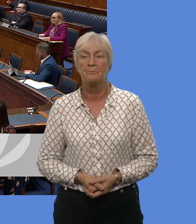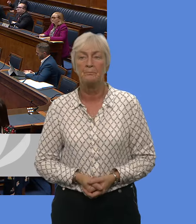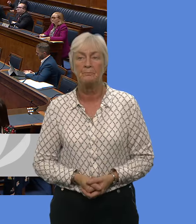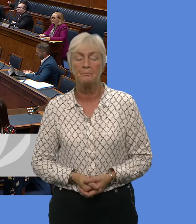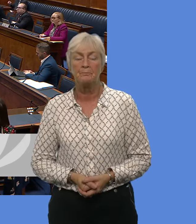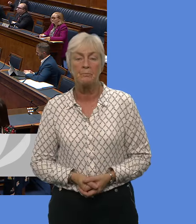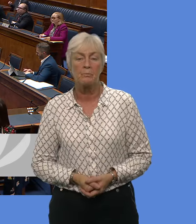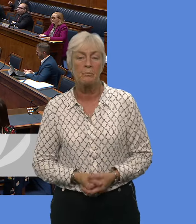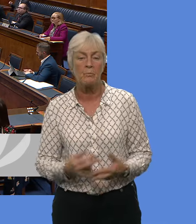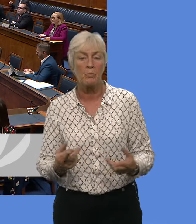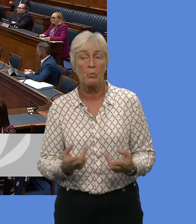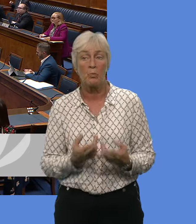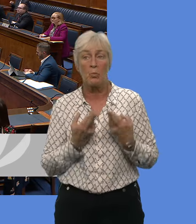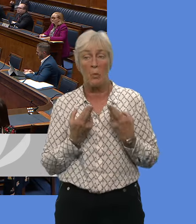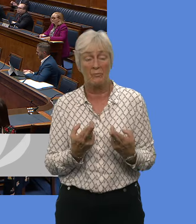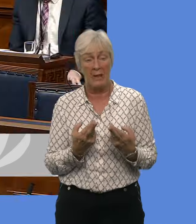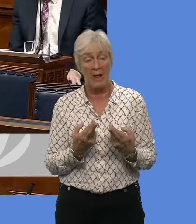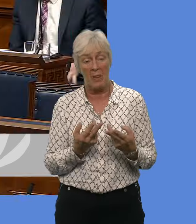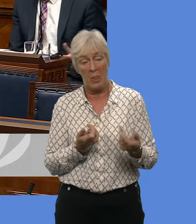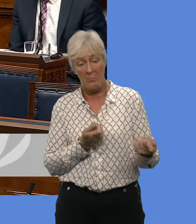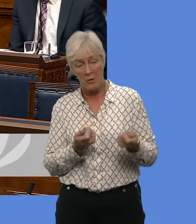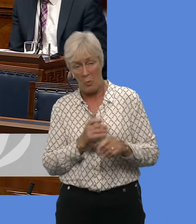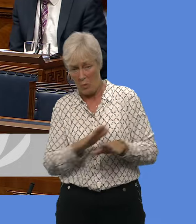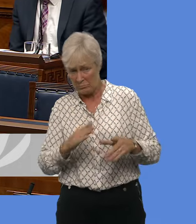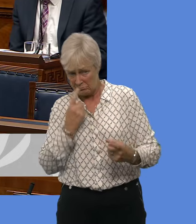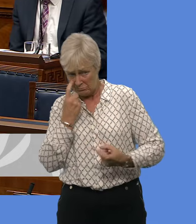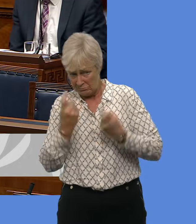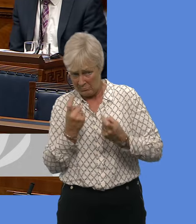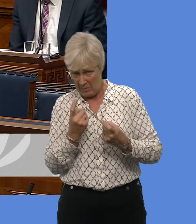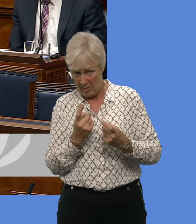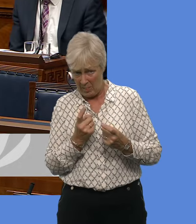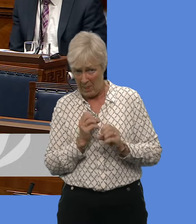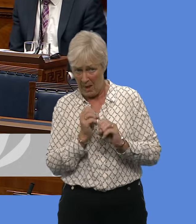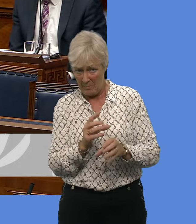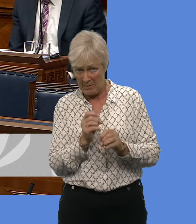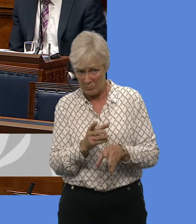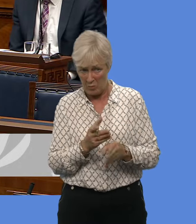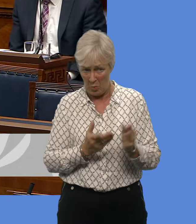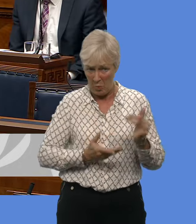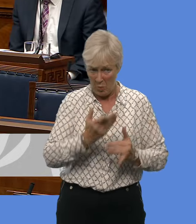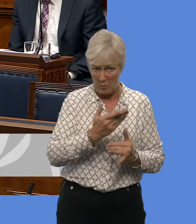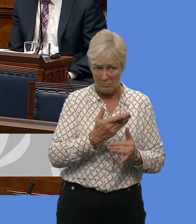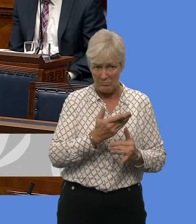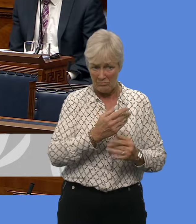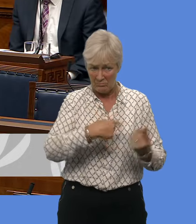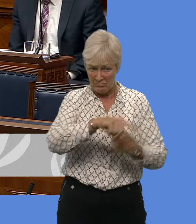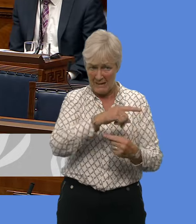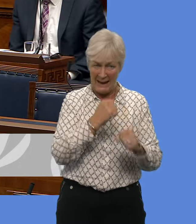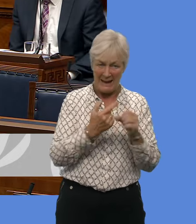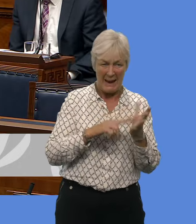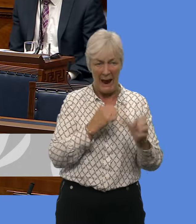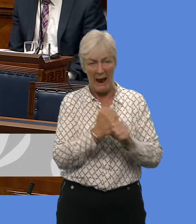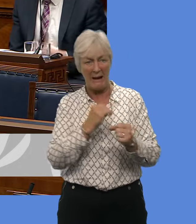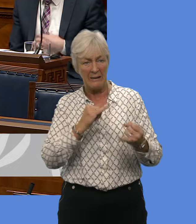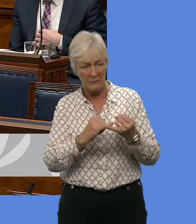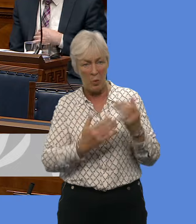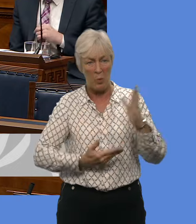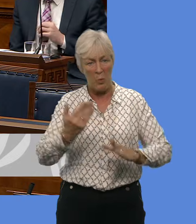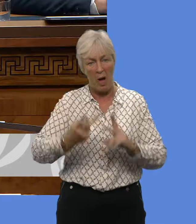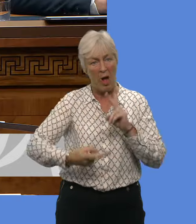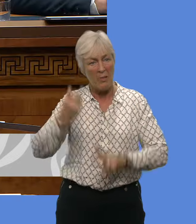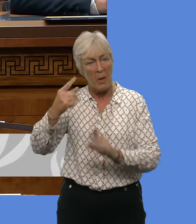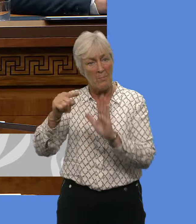Hopefully that the Deputy First Minister will not be seeking the input of loyalist paramilitary gangs when it comes to other policy